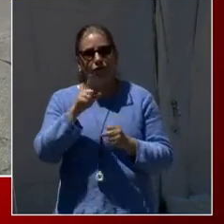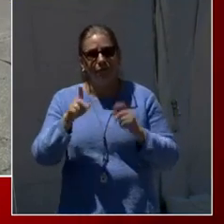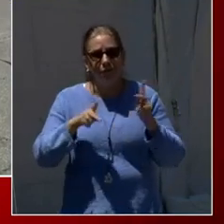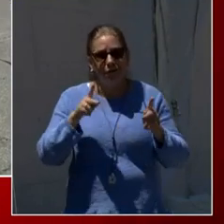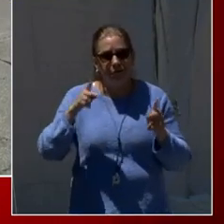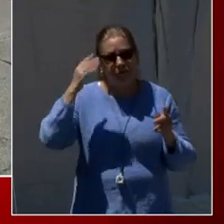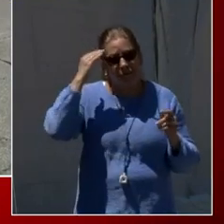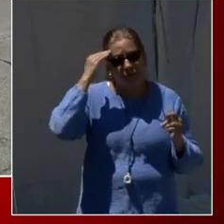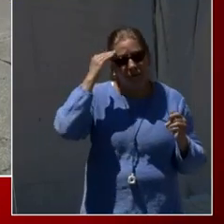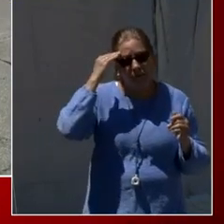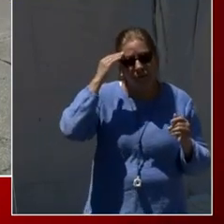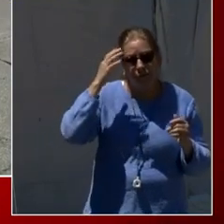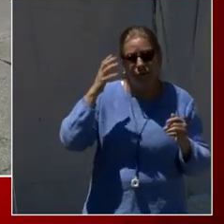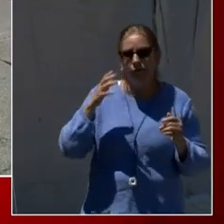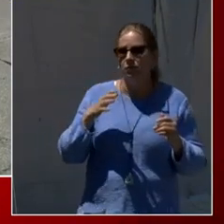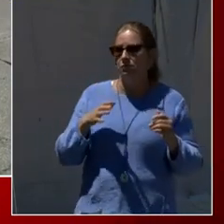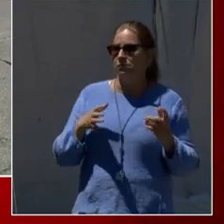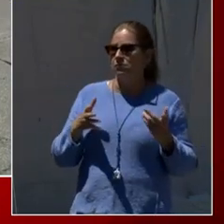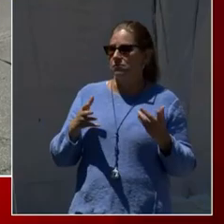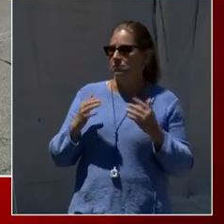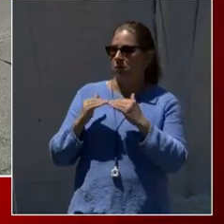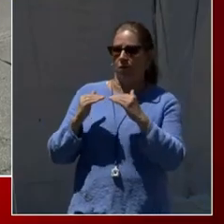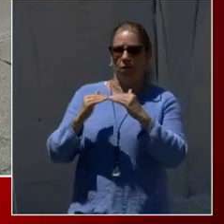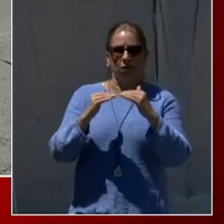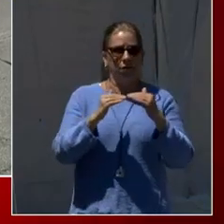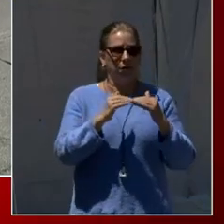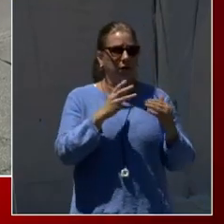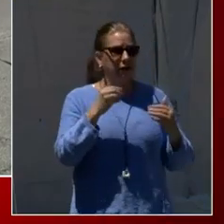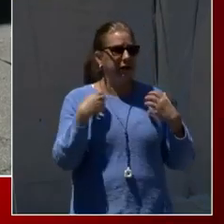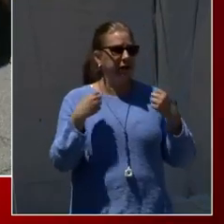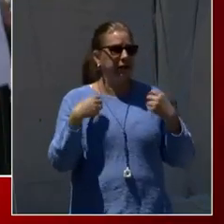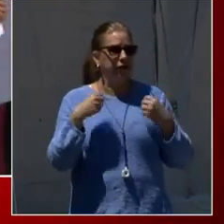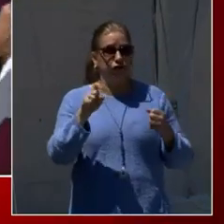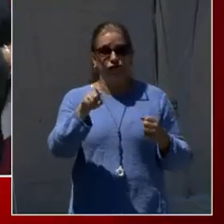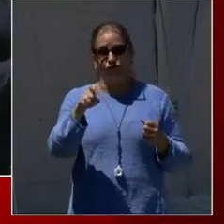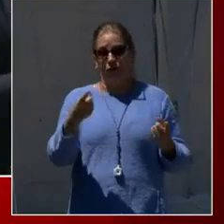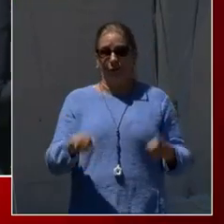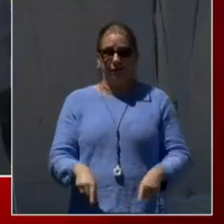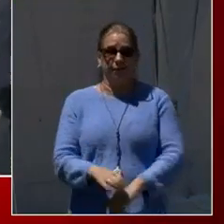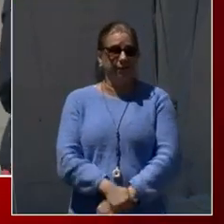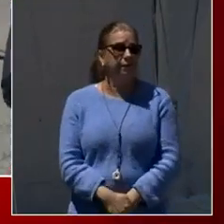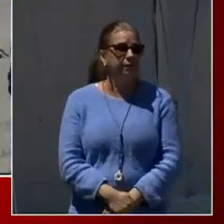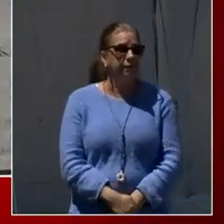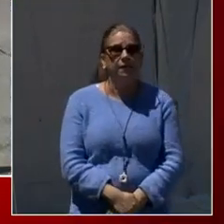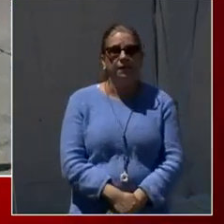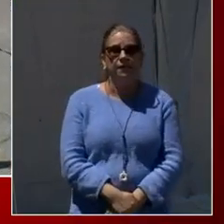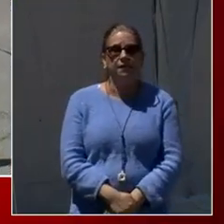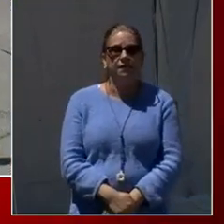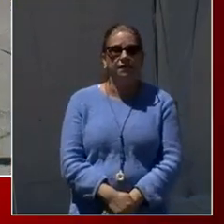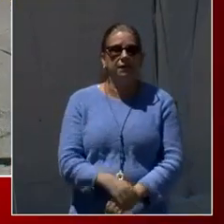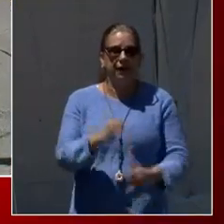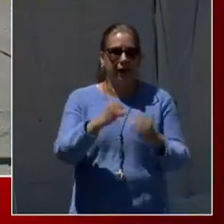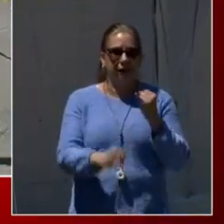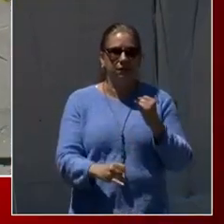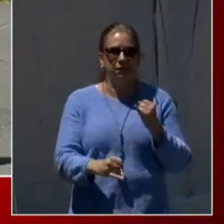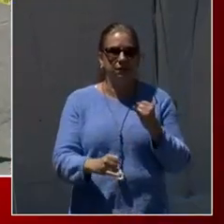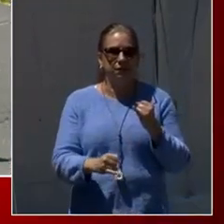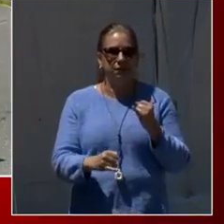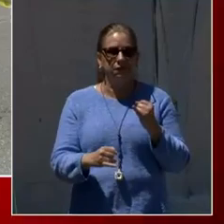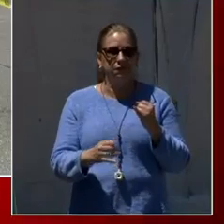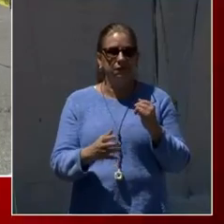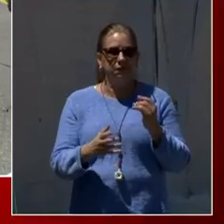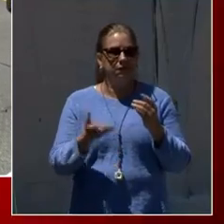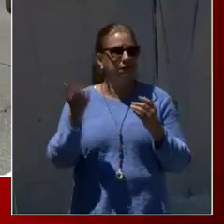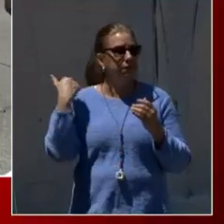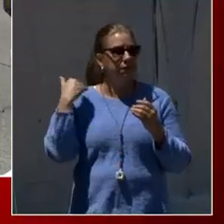now. Yes. Chief, to you, I know that the last time we had something this significant was inauguration. Lots of people were arrested. Lots of